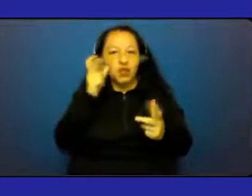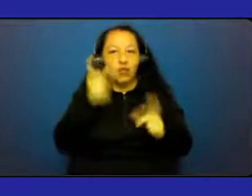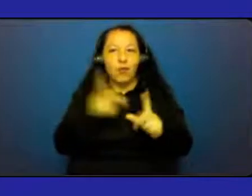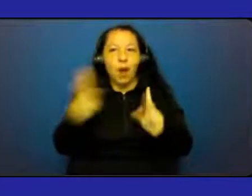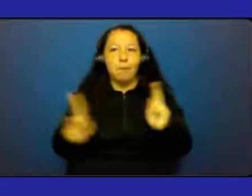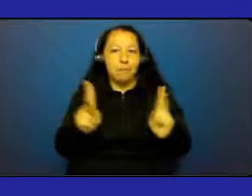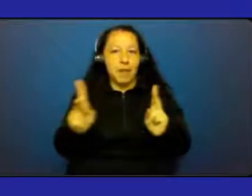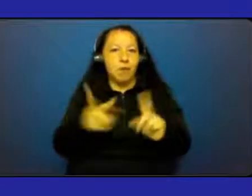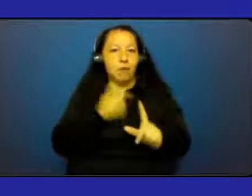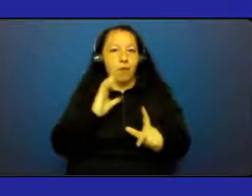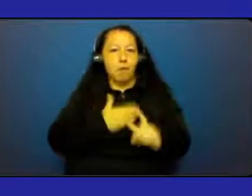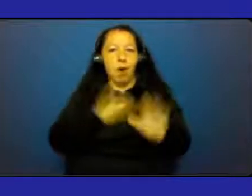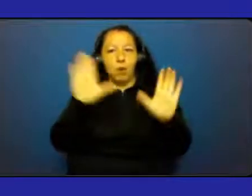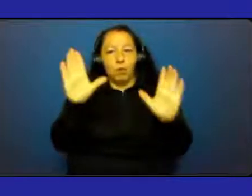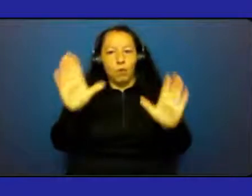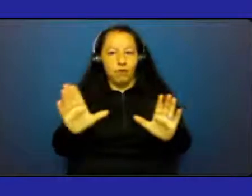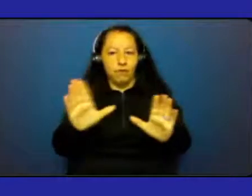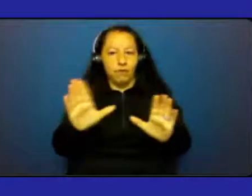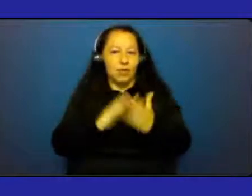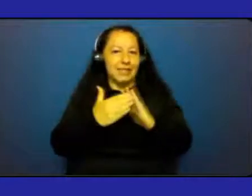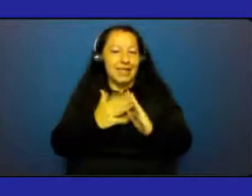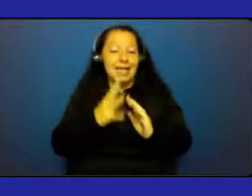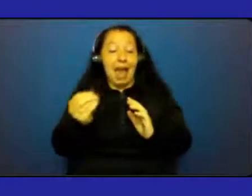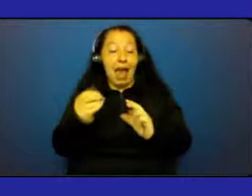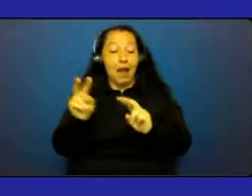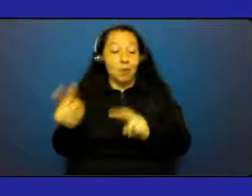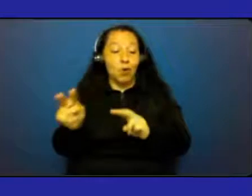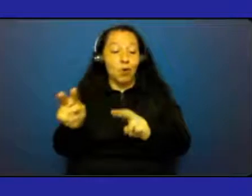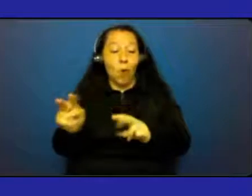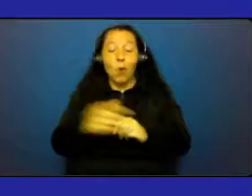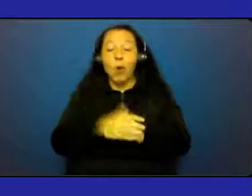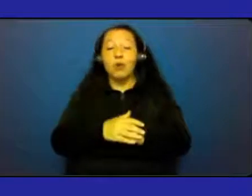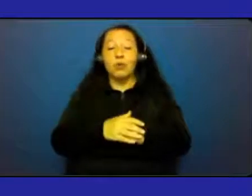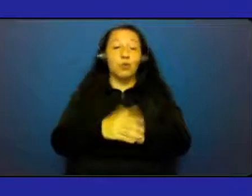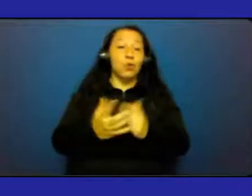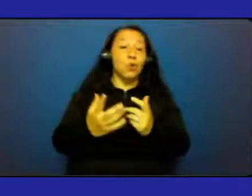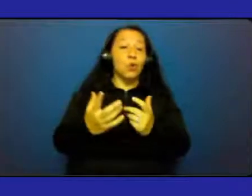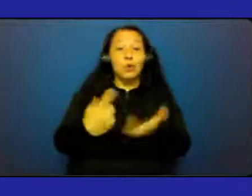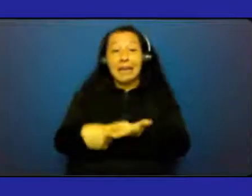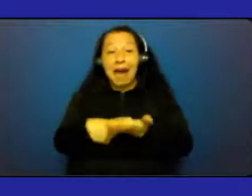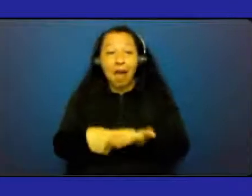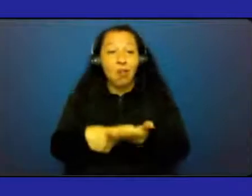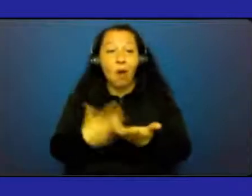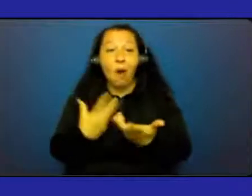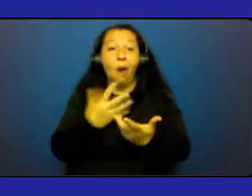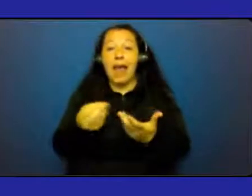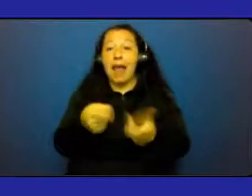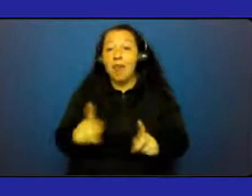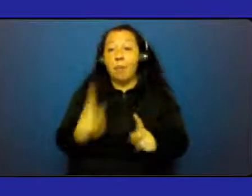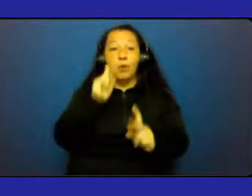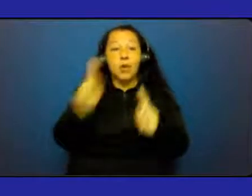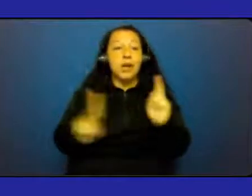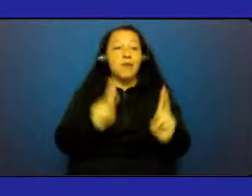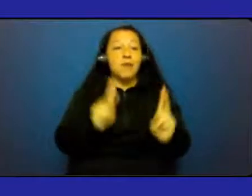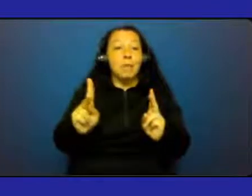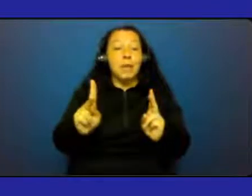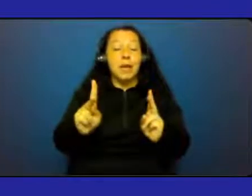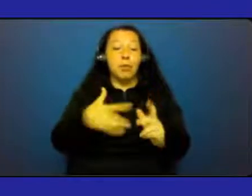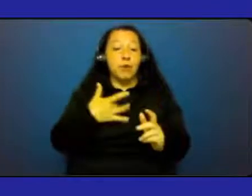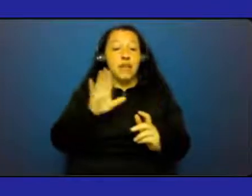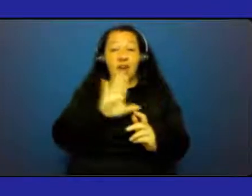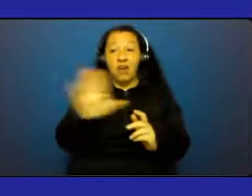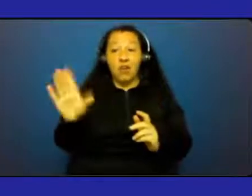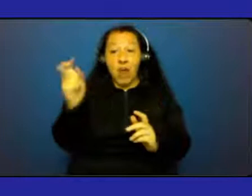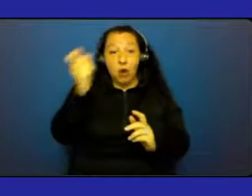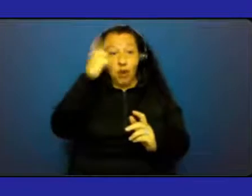of our great city. And looking forward to the dialogue and the opportunity for people to feel that their government